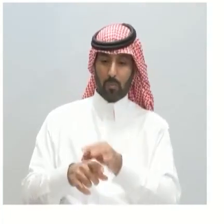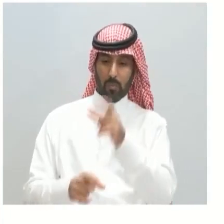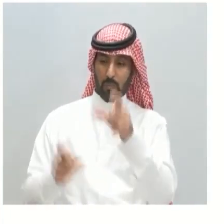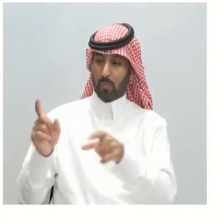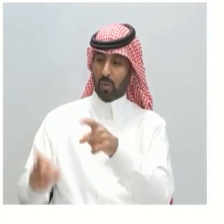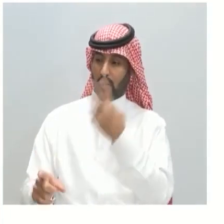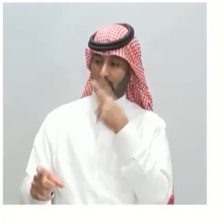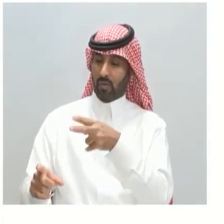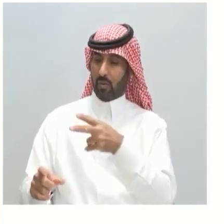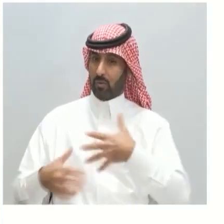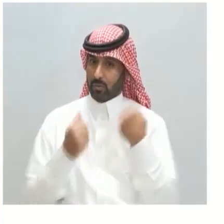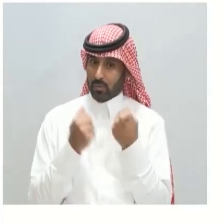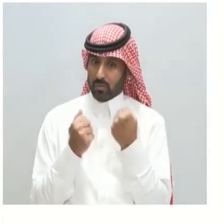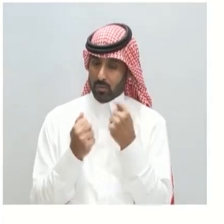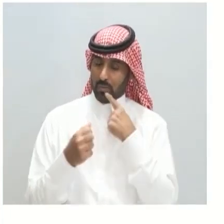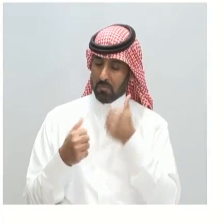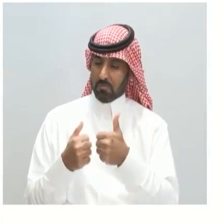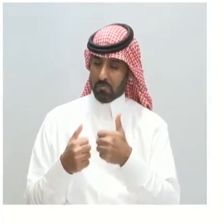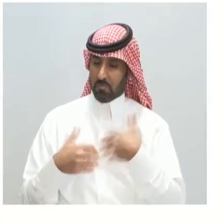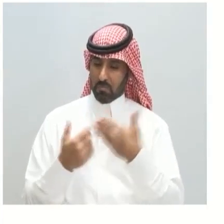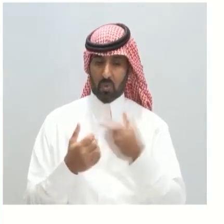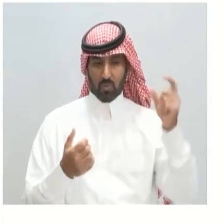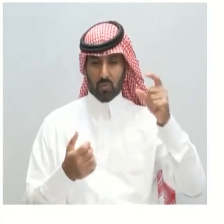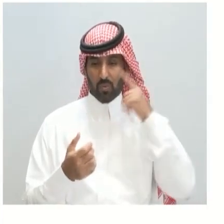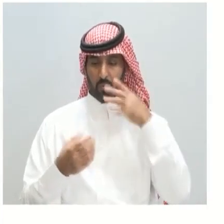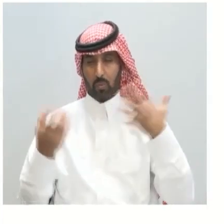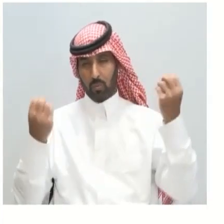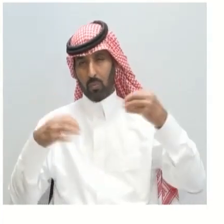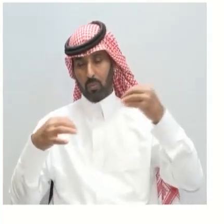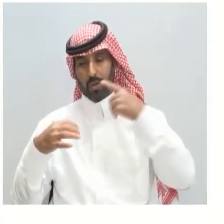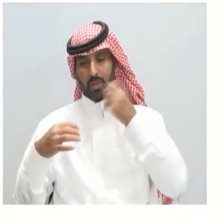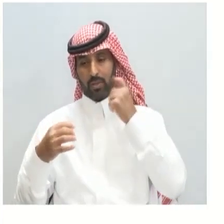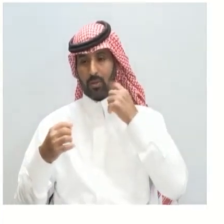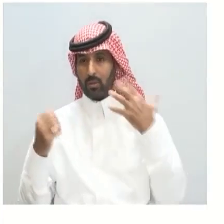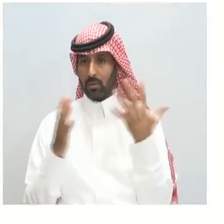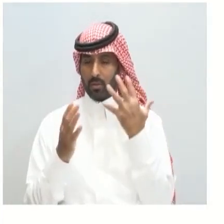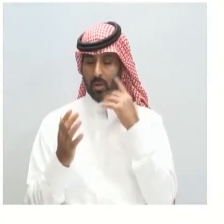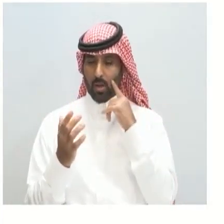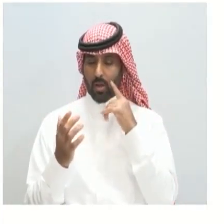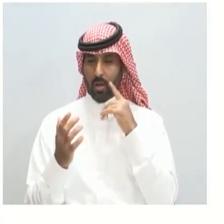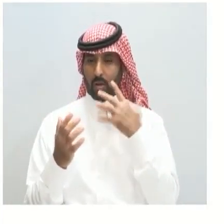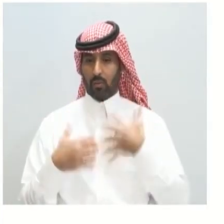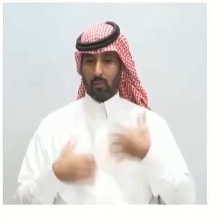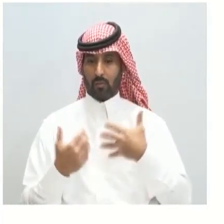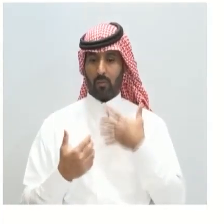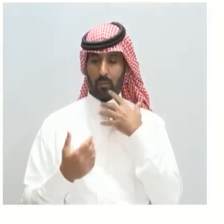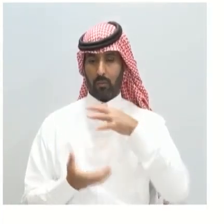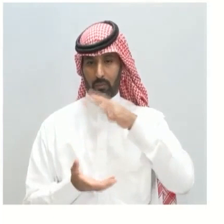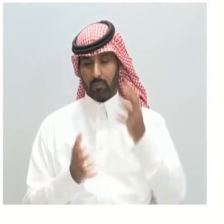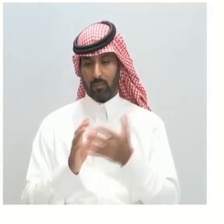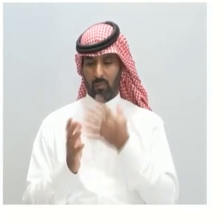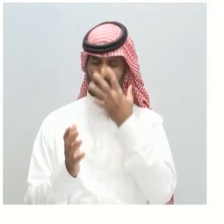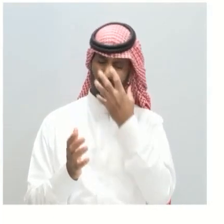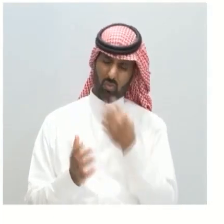a season. Months of rain and snow can make people feel, and the word here is